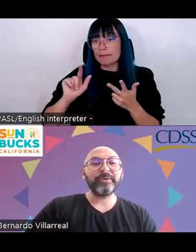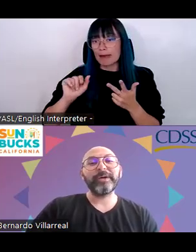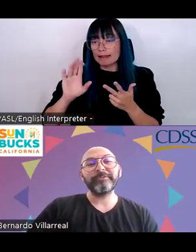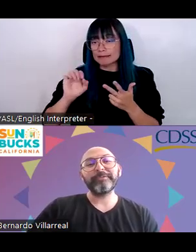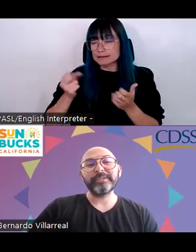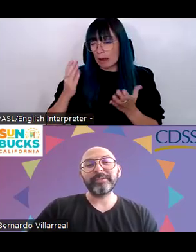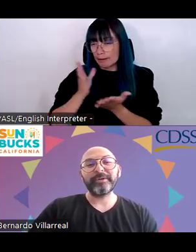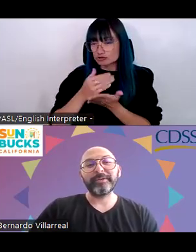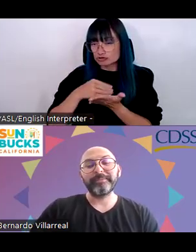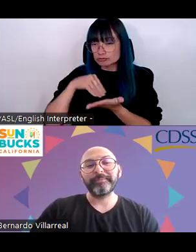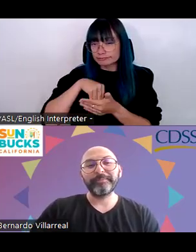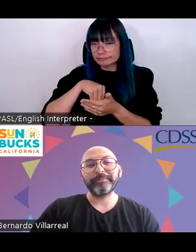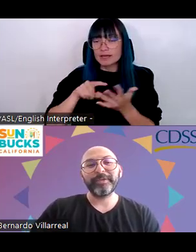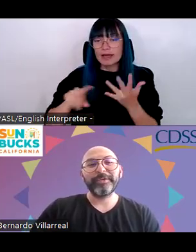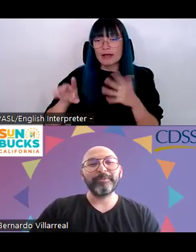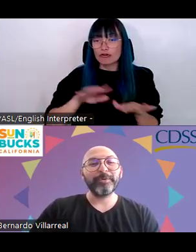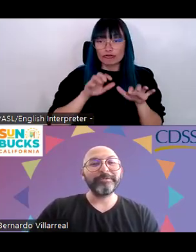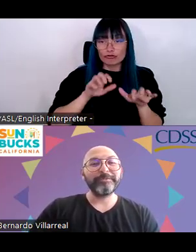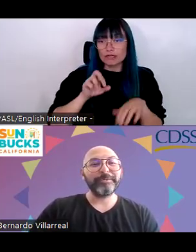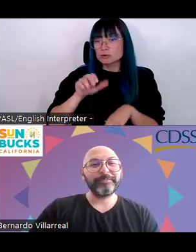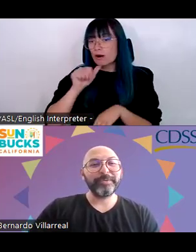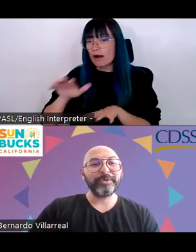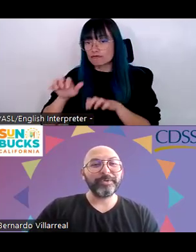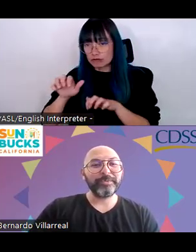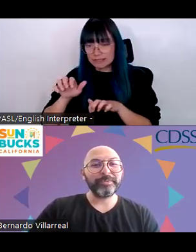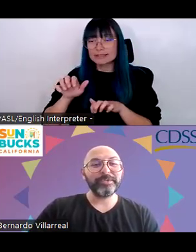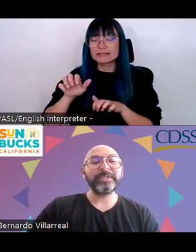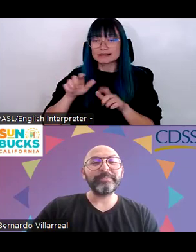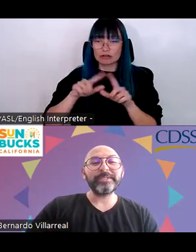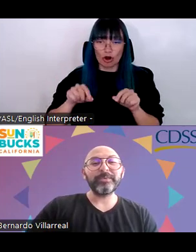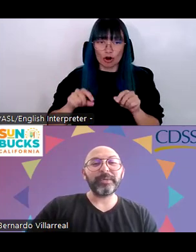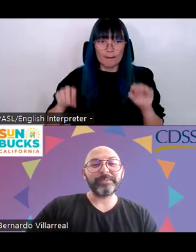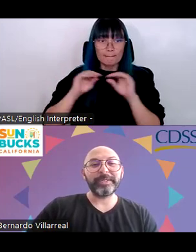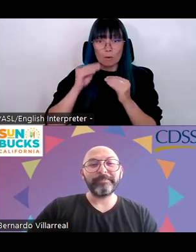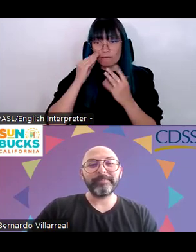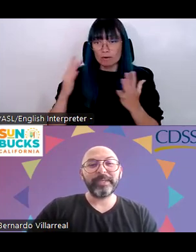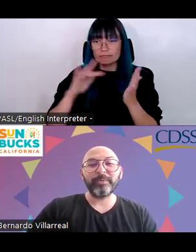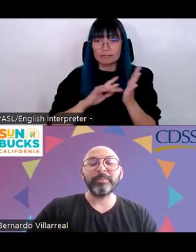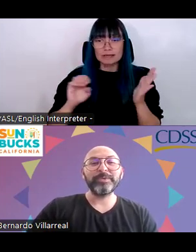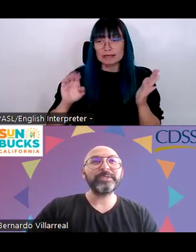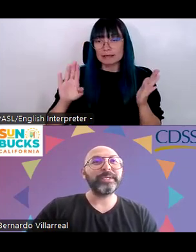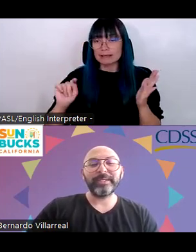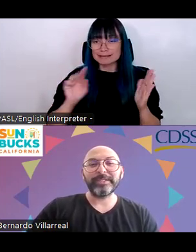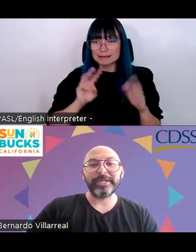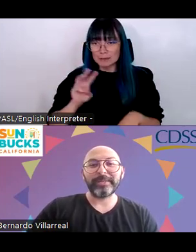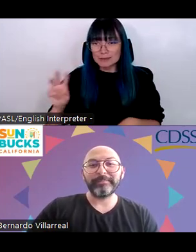and freeze or unfreeze the card. For more info, go to the EBT website and we'll post a link in the